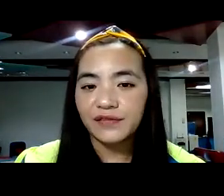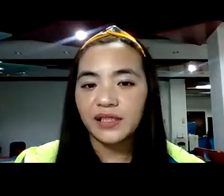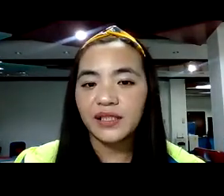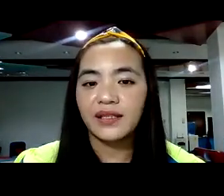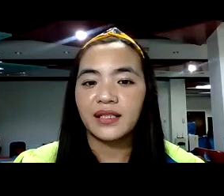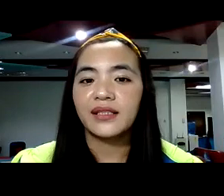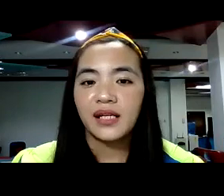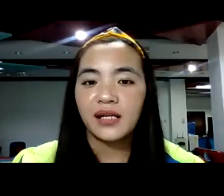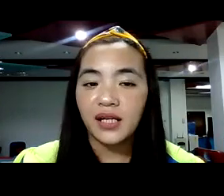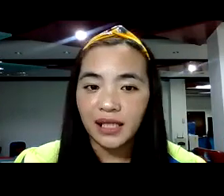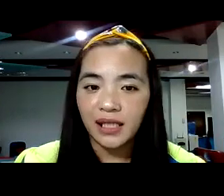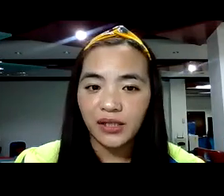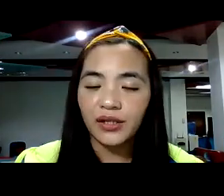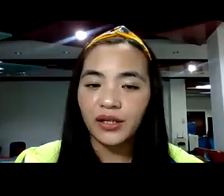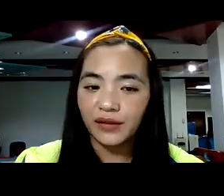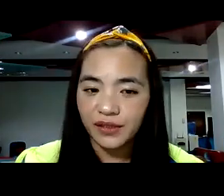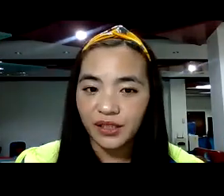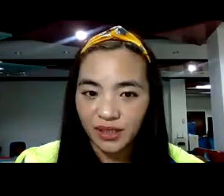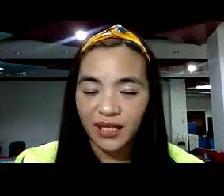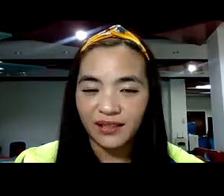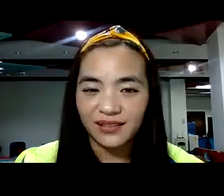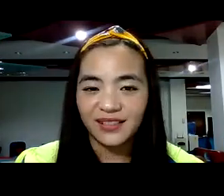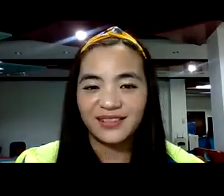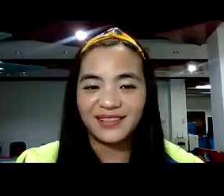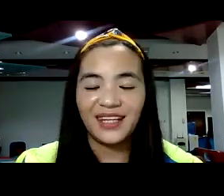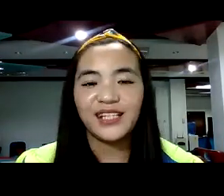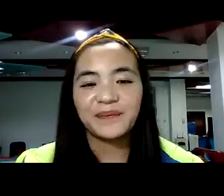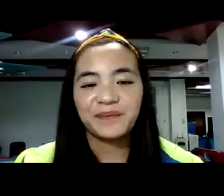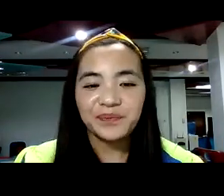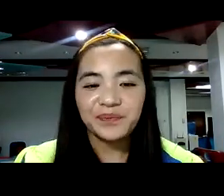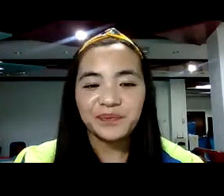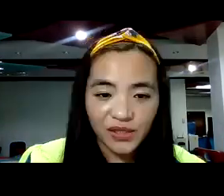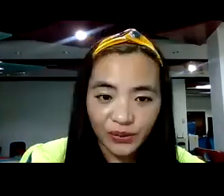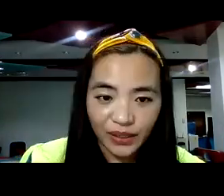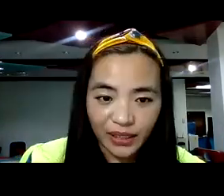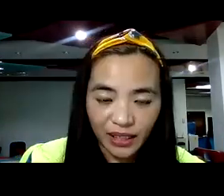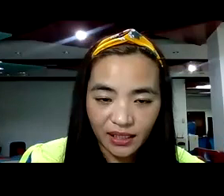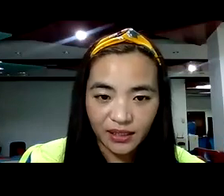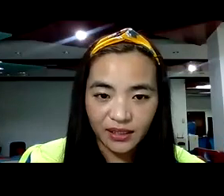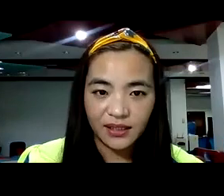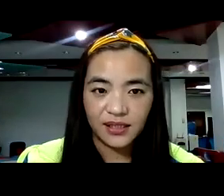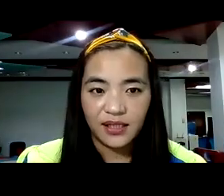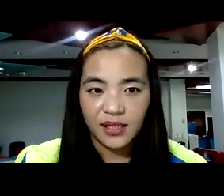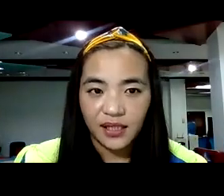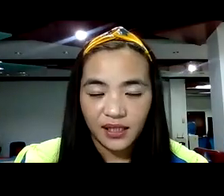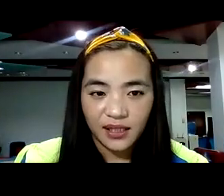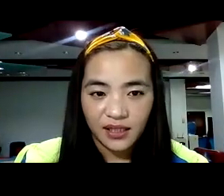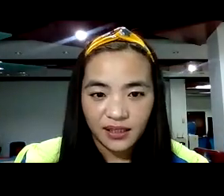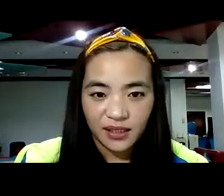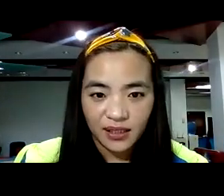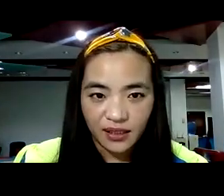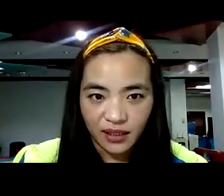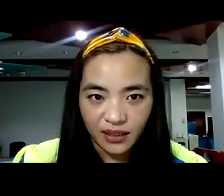day after the holiday or after the weekend. Okay? So, ayan.